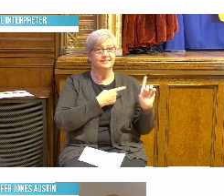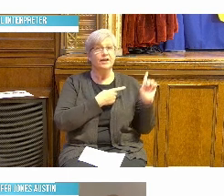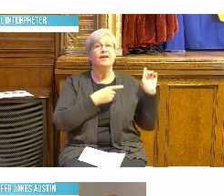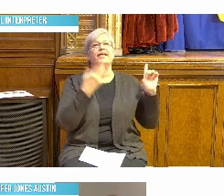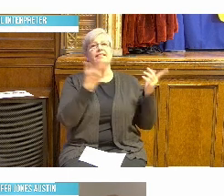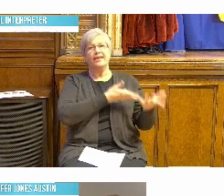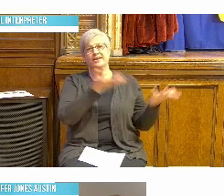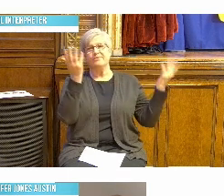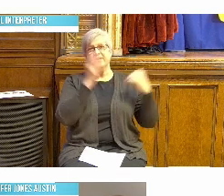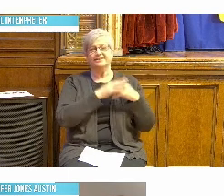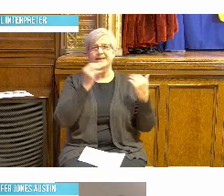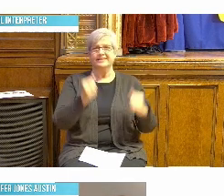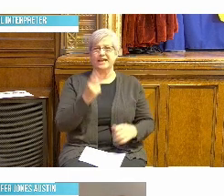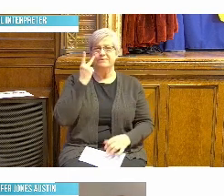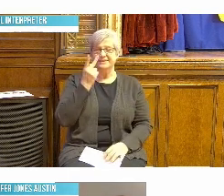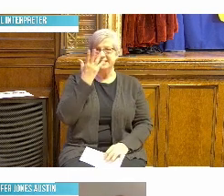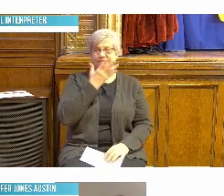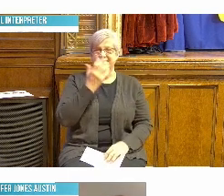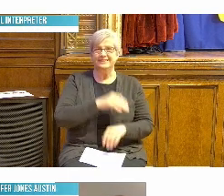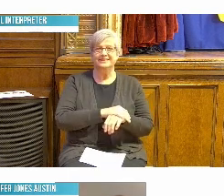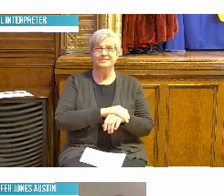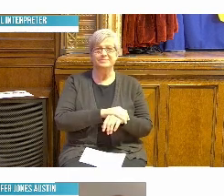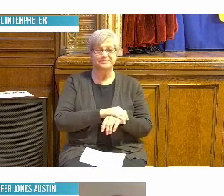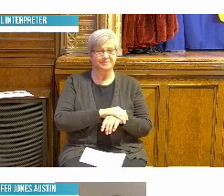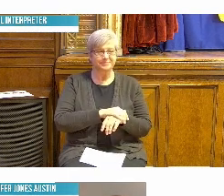There you are. Now we can see you.